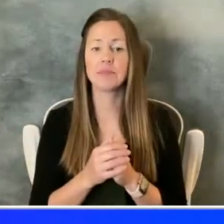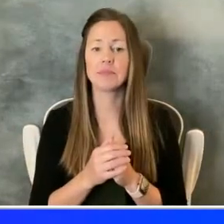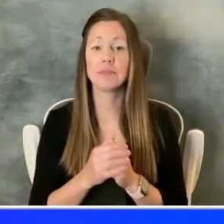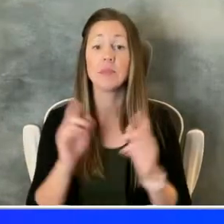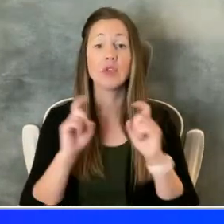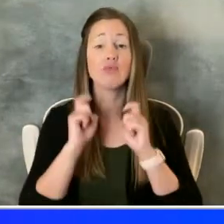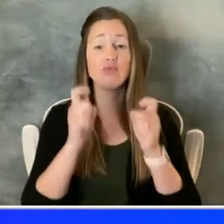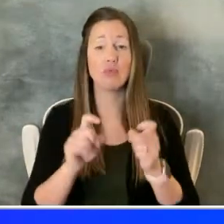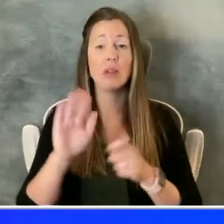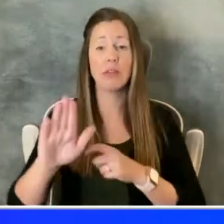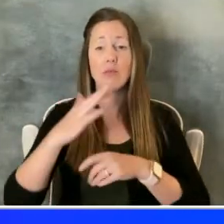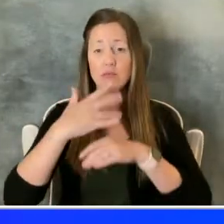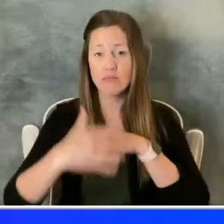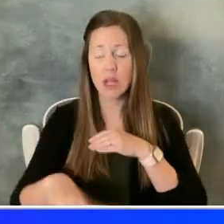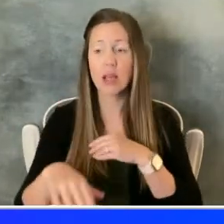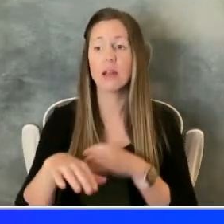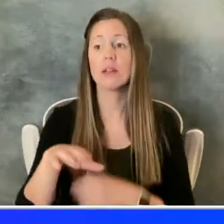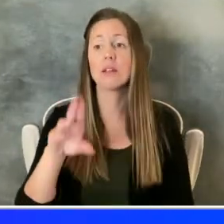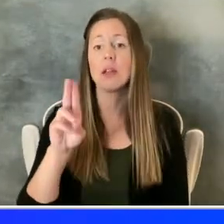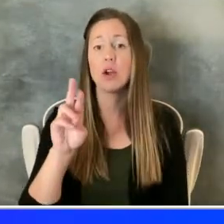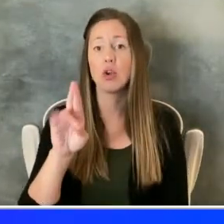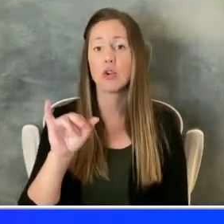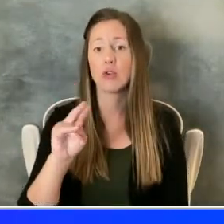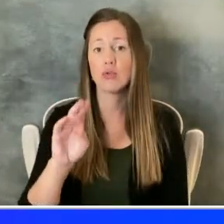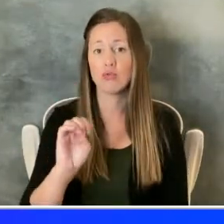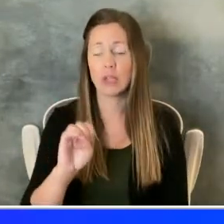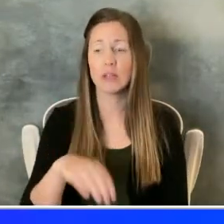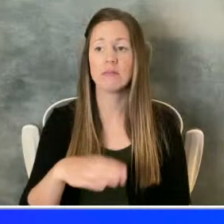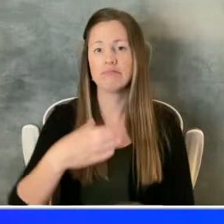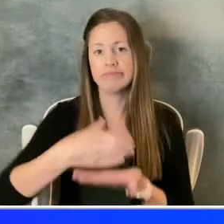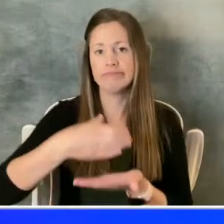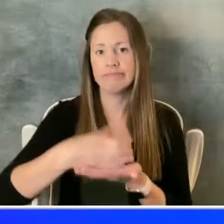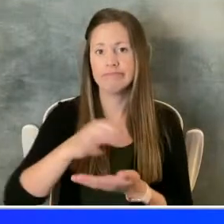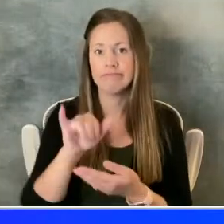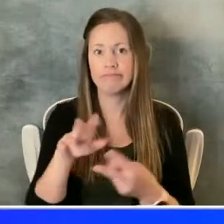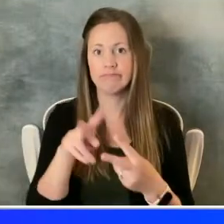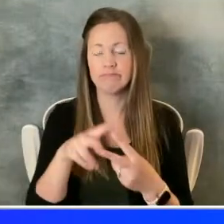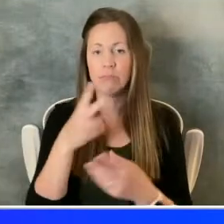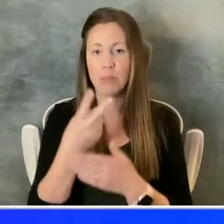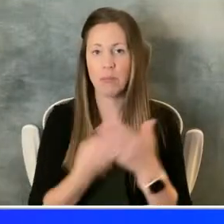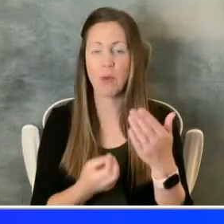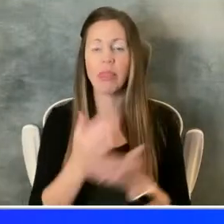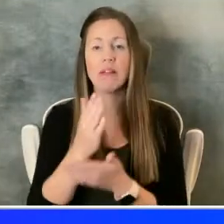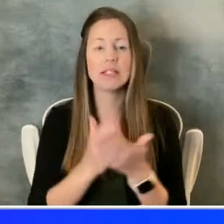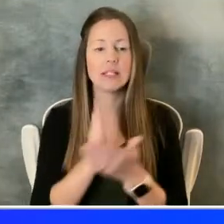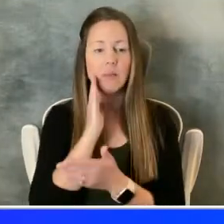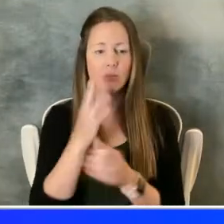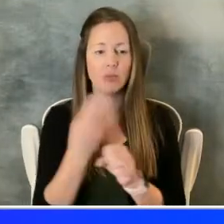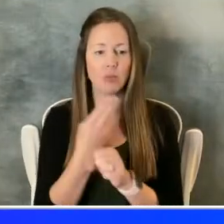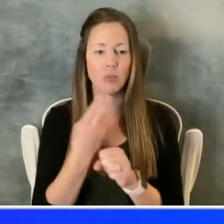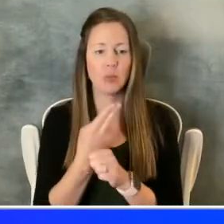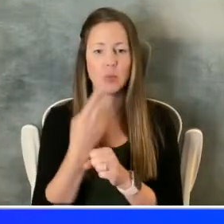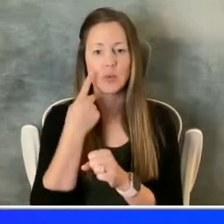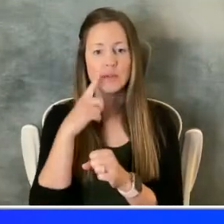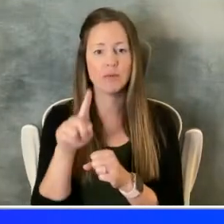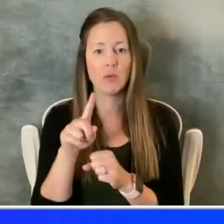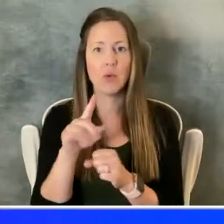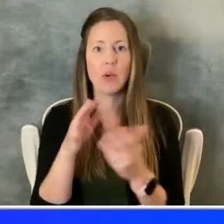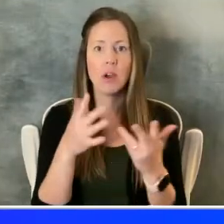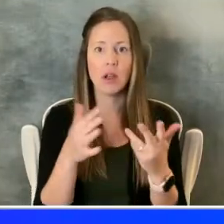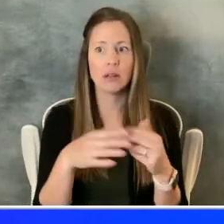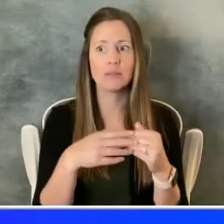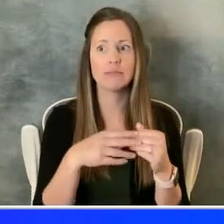specimen. Some of those blood and urine specimen will be used to extract genetic